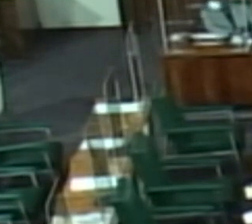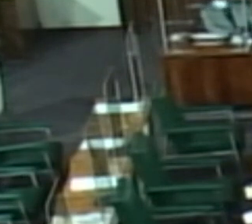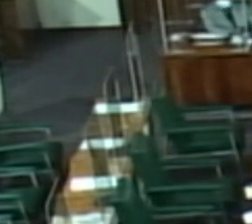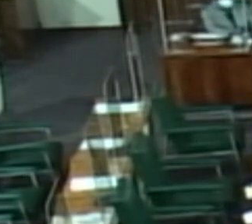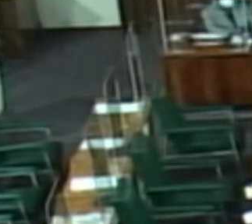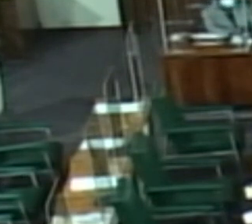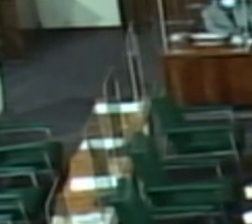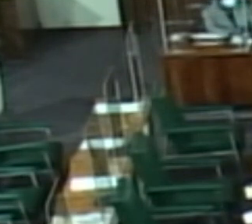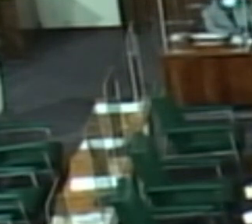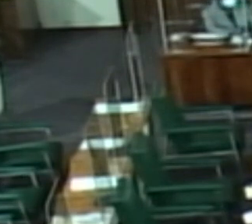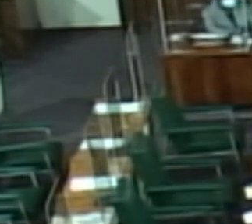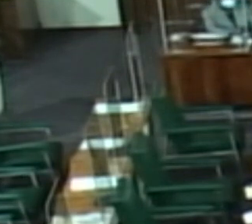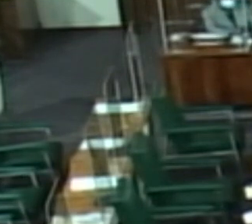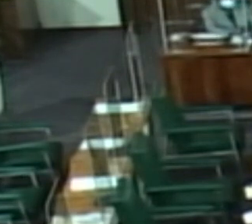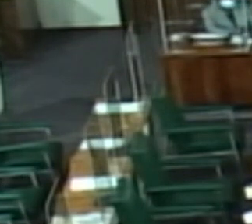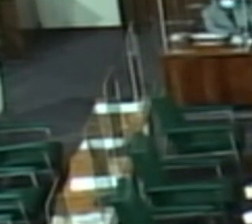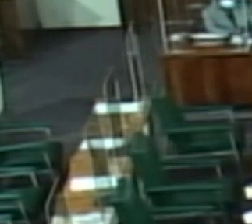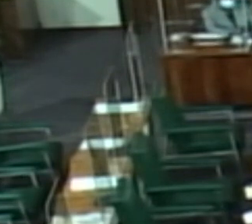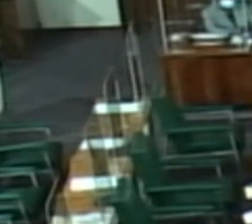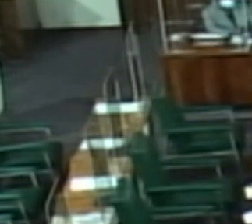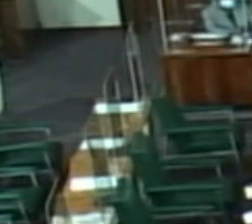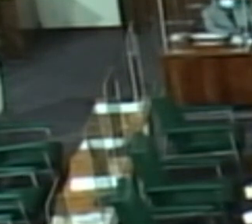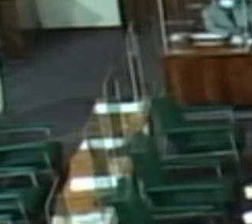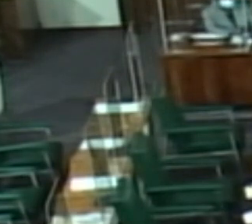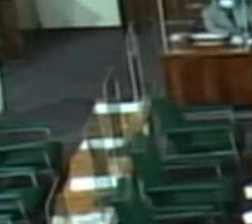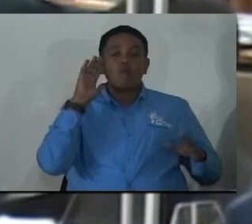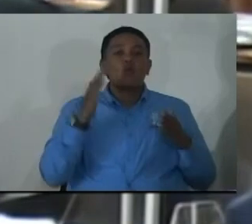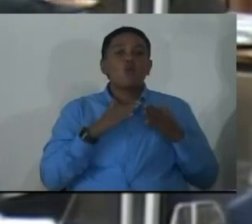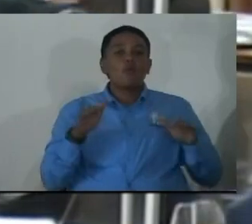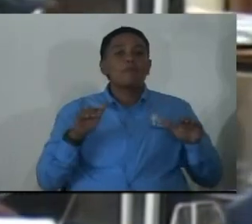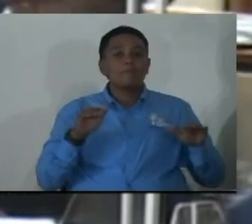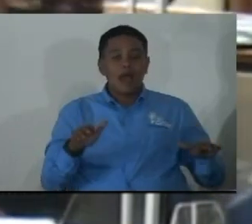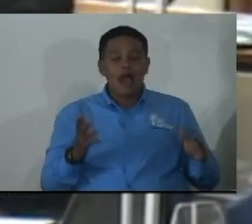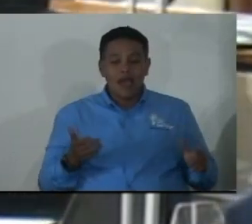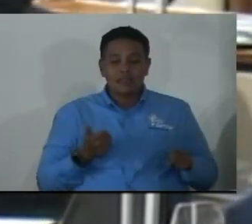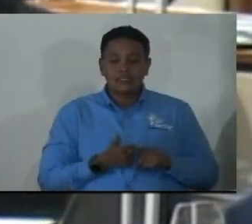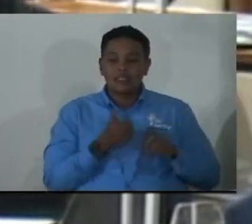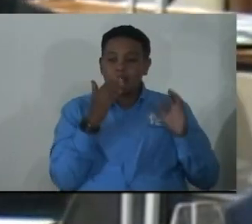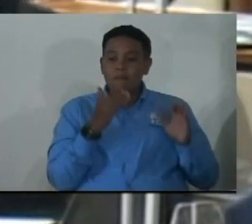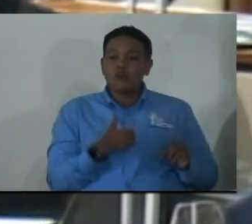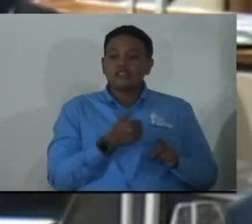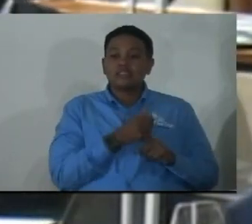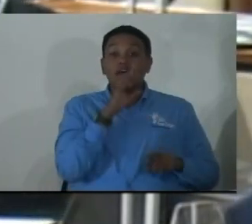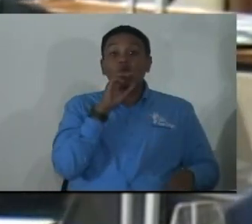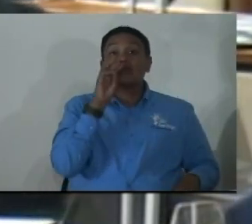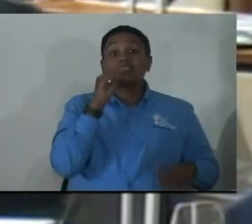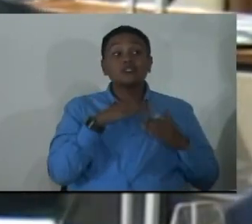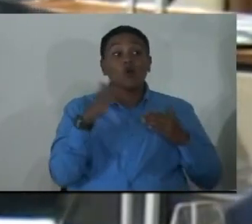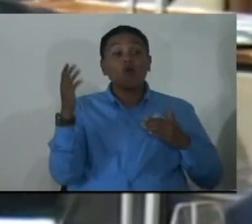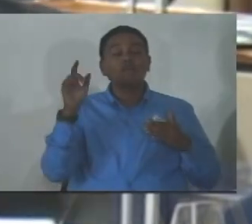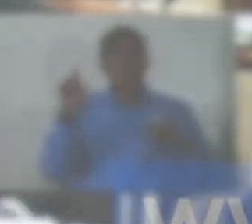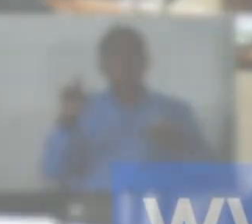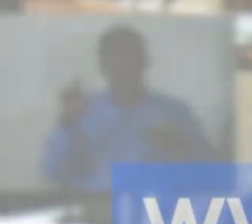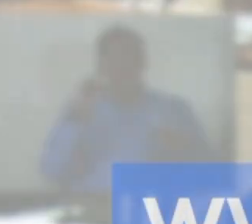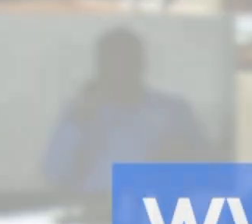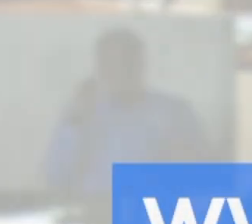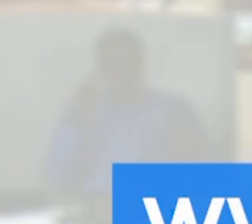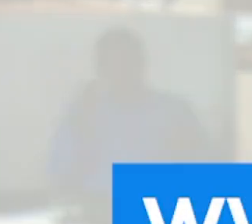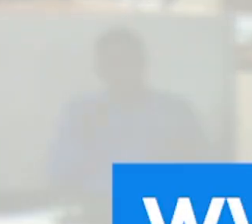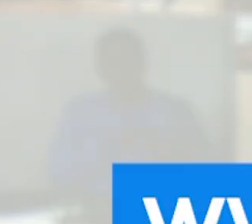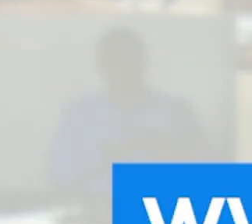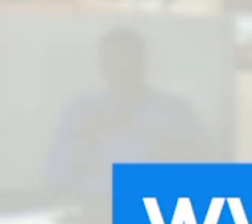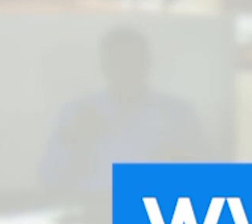Dr. Nigel Clarke outlined how the program can be accessed. The persons aged 60 and over will need to log on to the